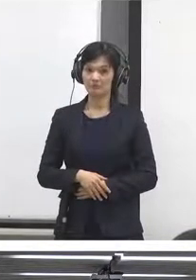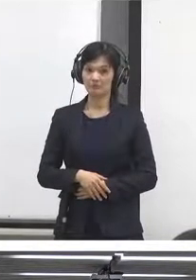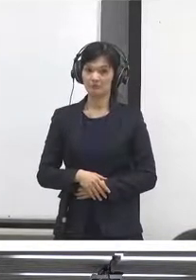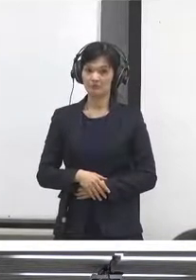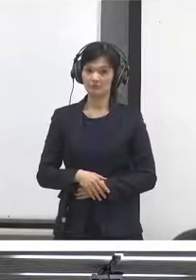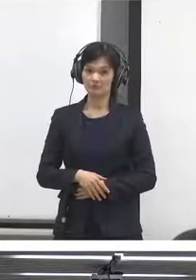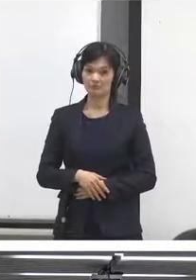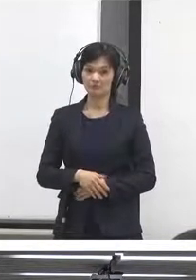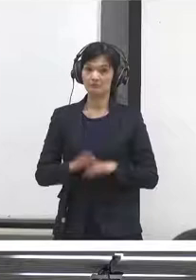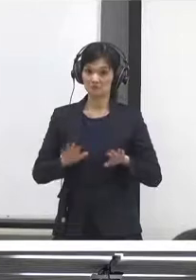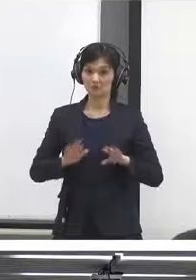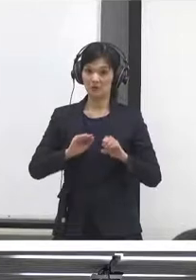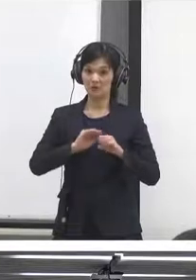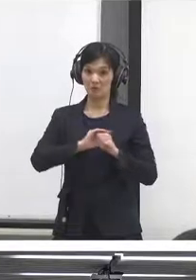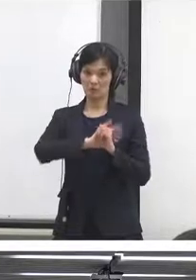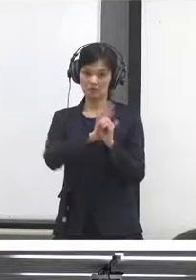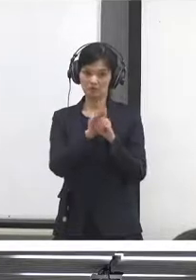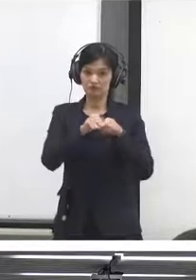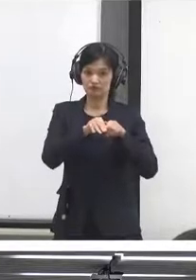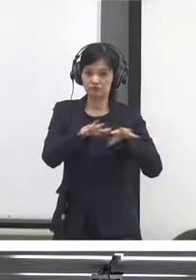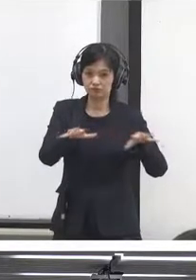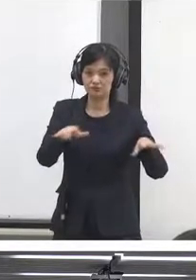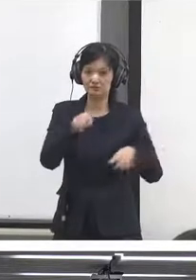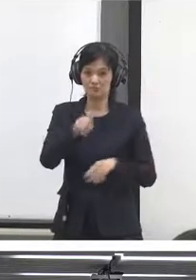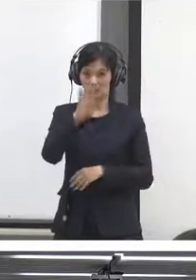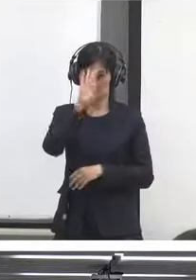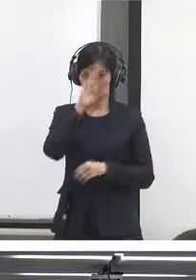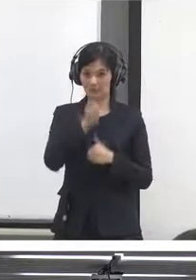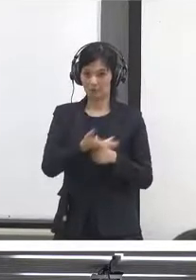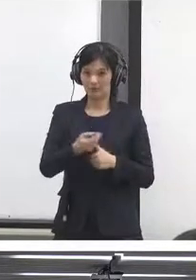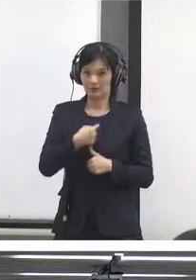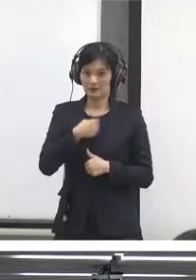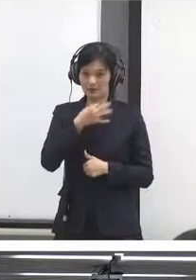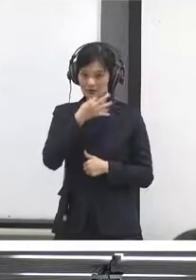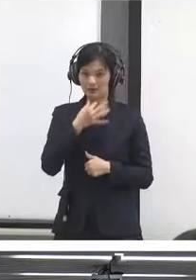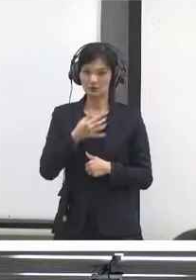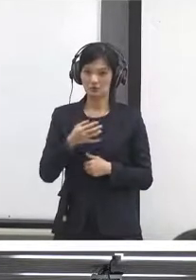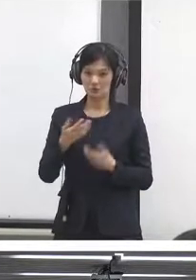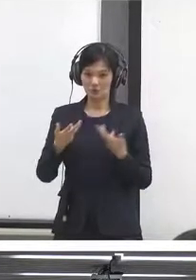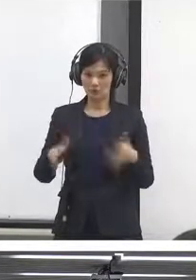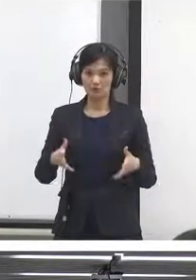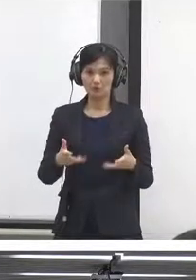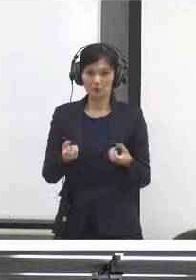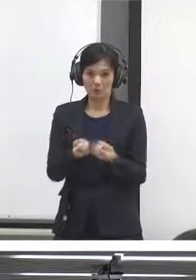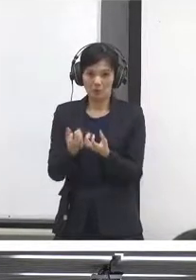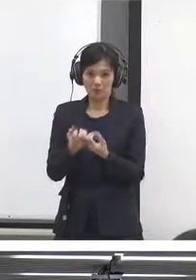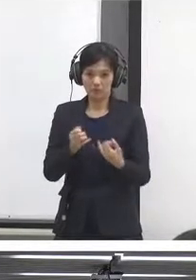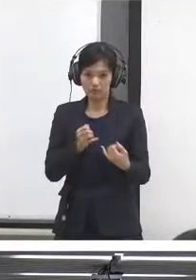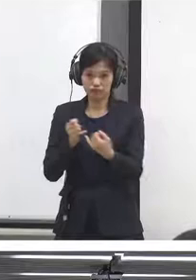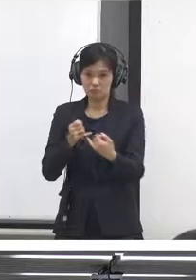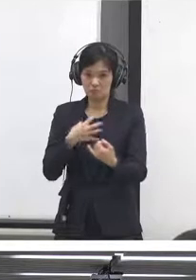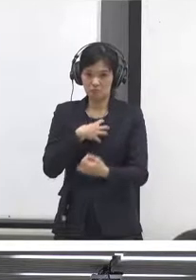crimes against Asian women, it seems that I work hard with more responsibility.